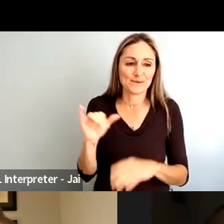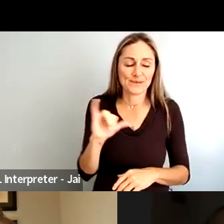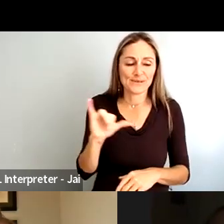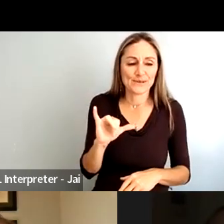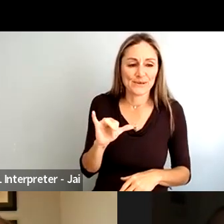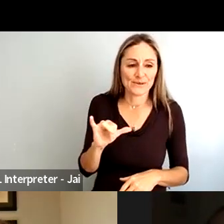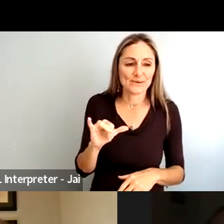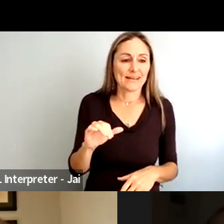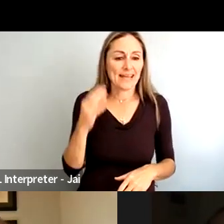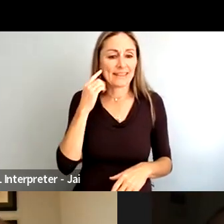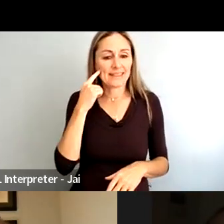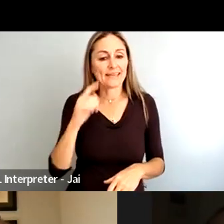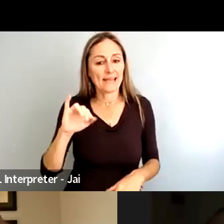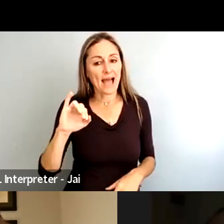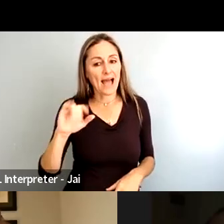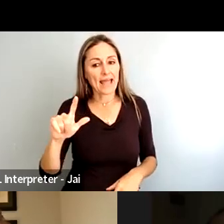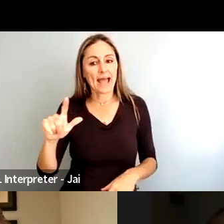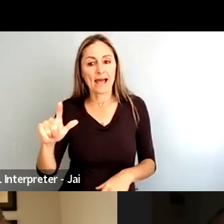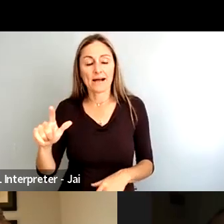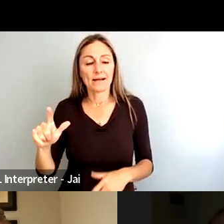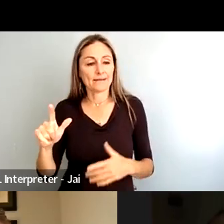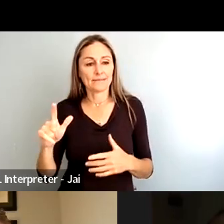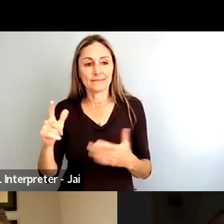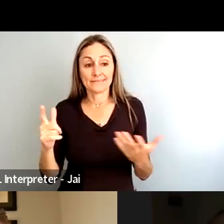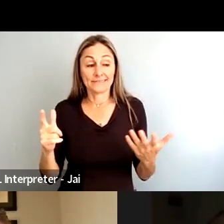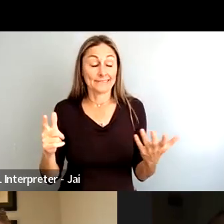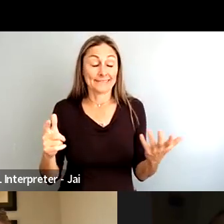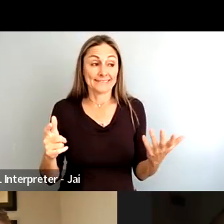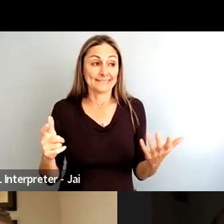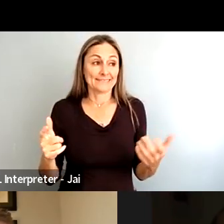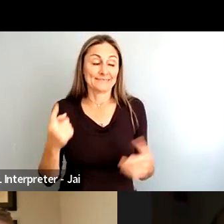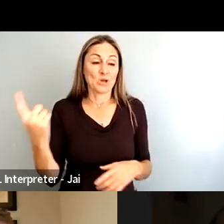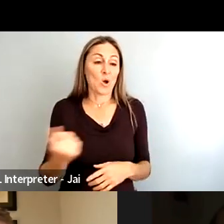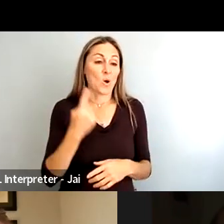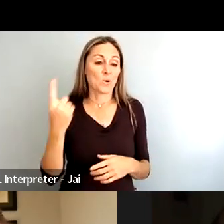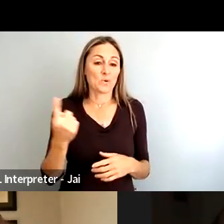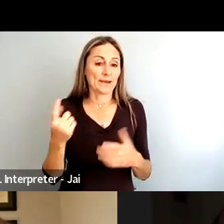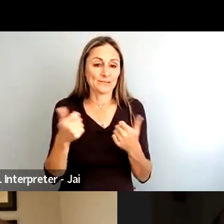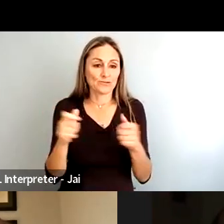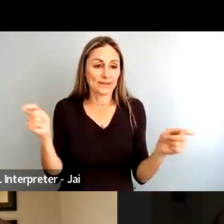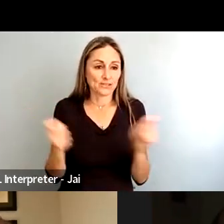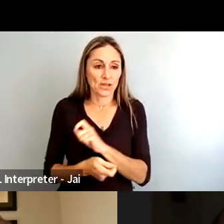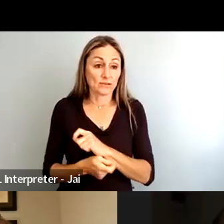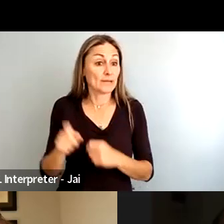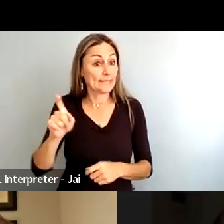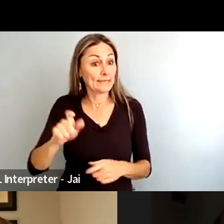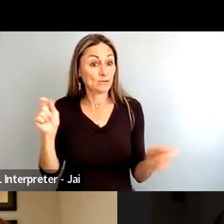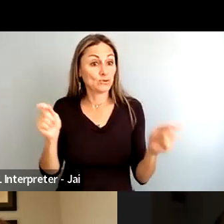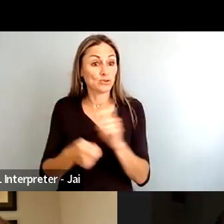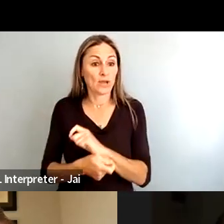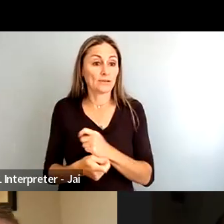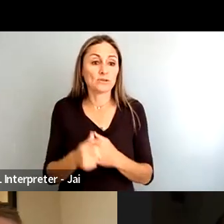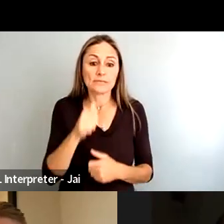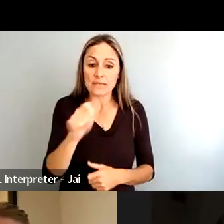think IL is forever going towards with changing and needing to change because it's not